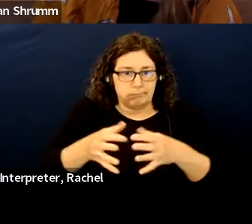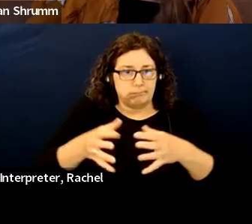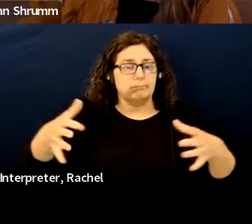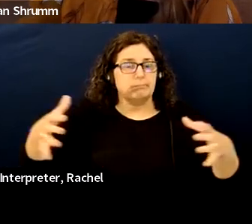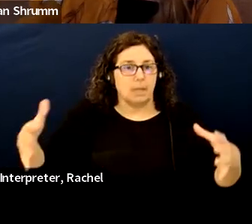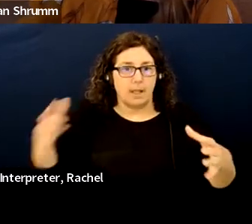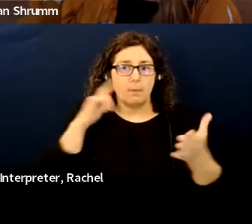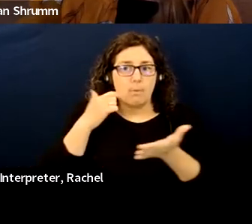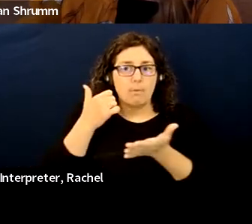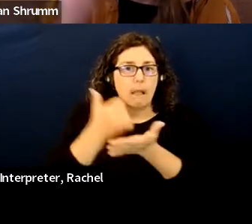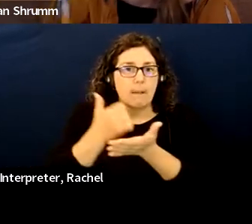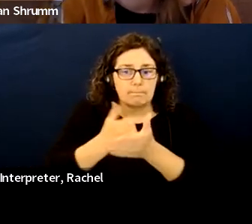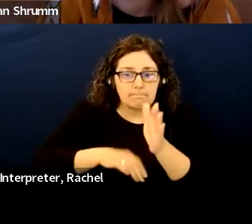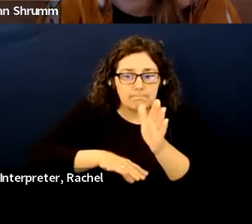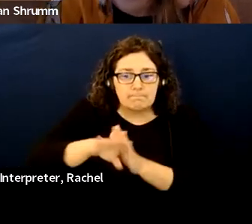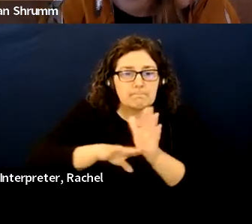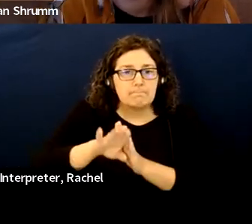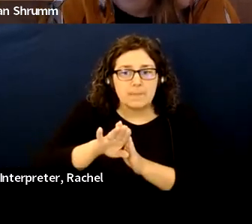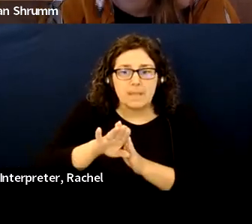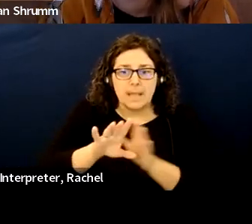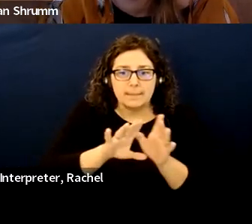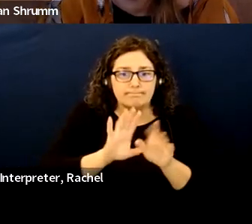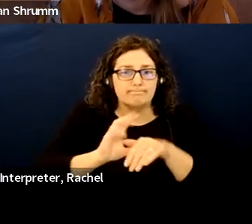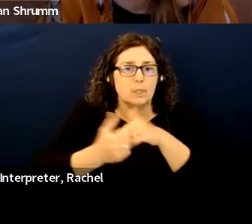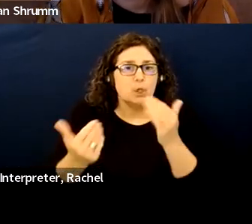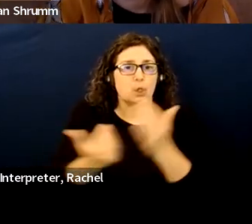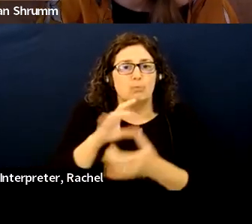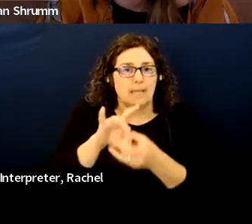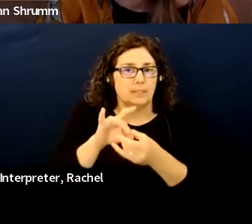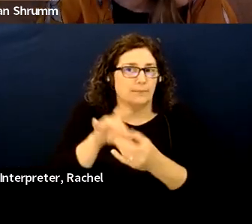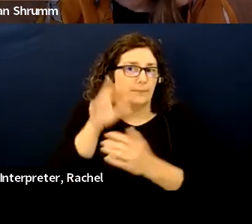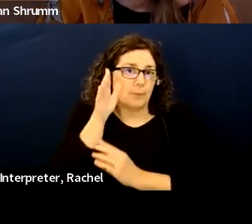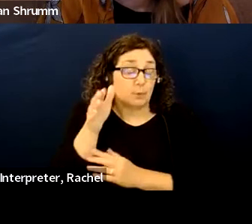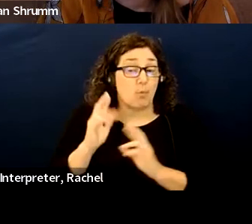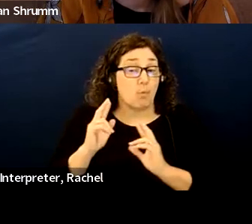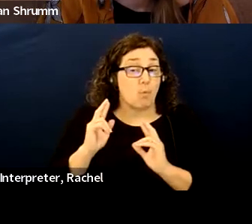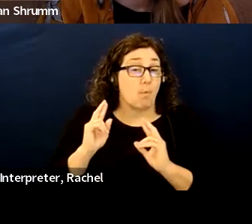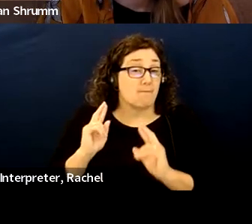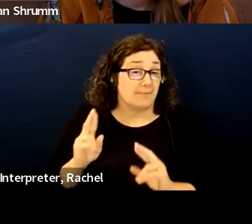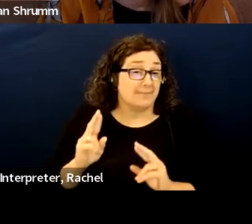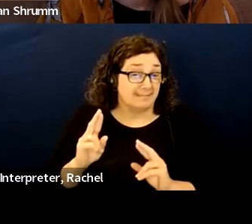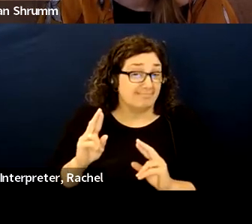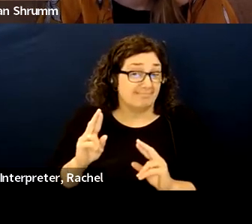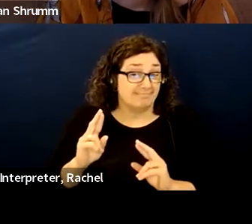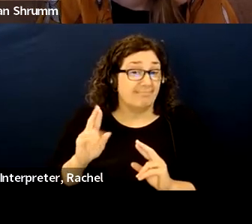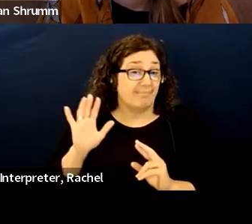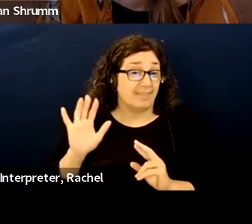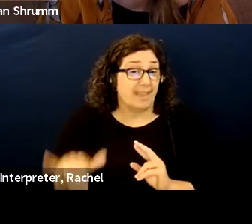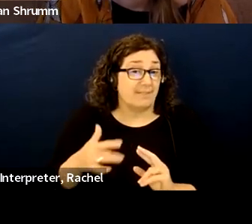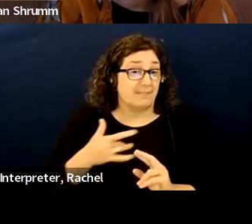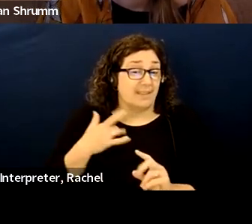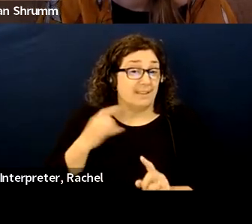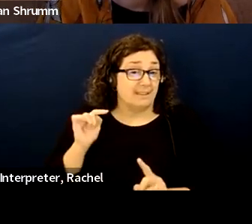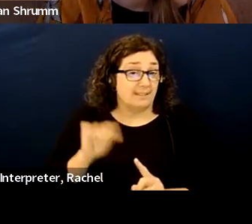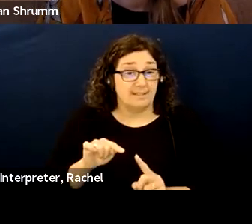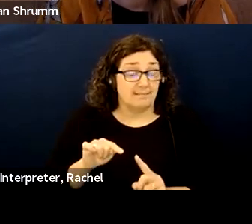help, you know, build other relationships in the future, hopefully. So yeah, I think it's all about